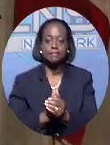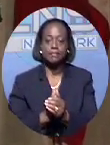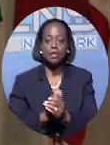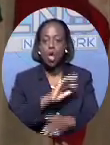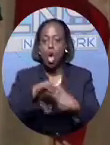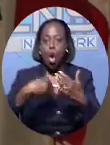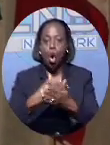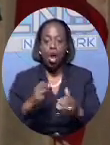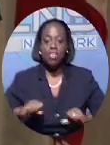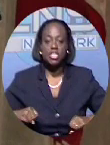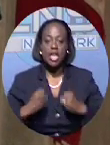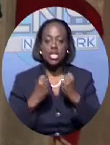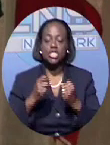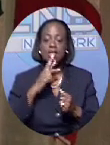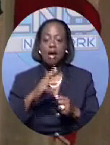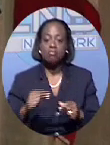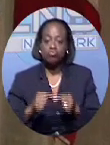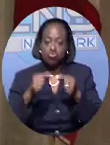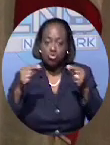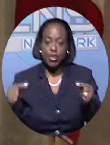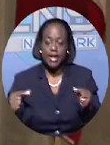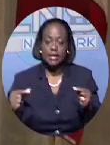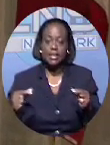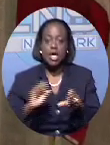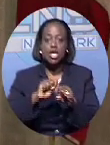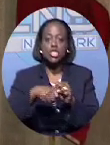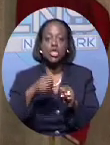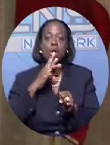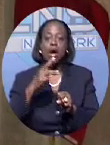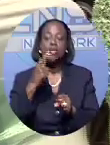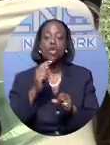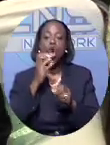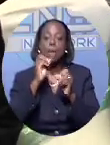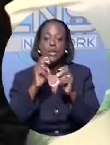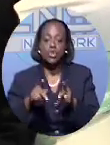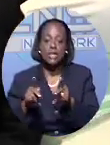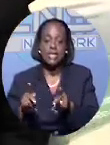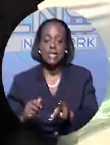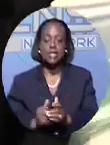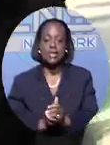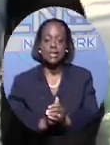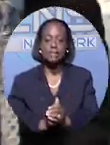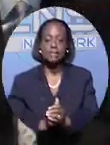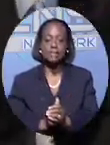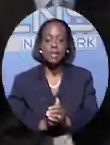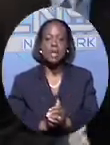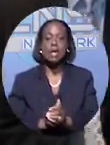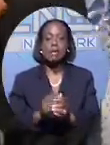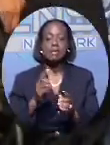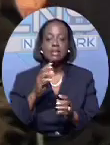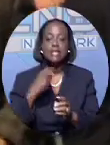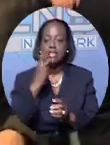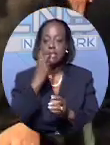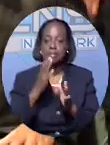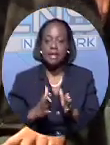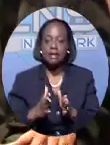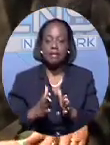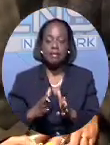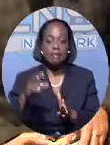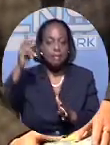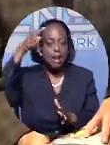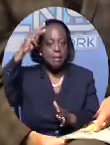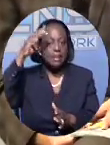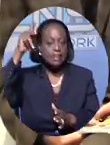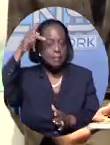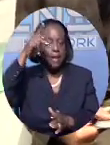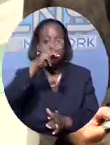the challenges are great, so are the opportunities. Keynote speaker Prime Minister Perry Christie challenged industry